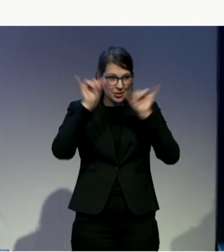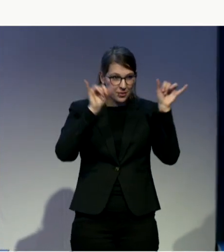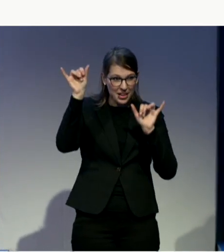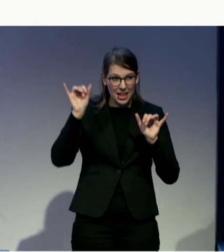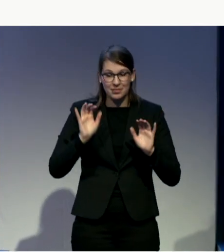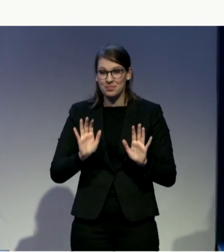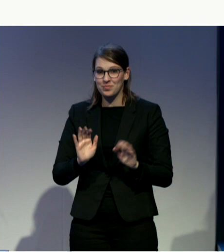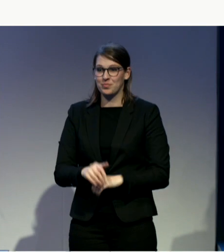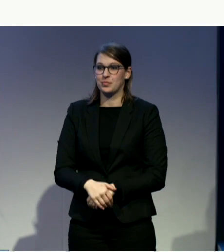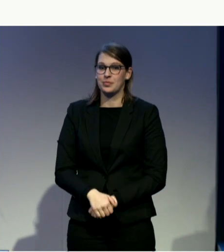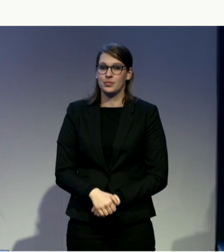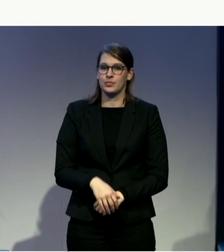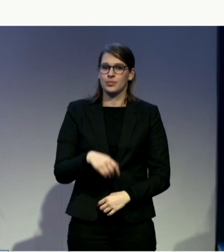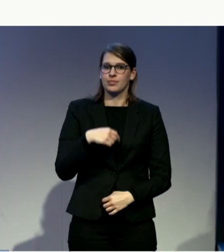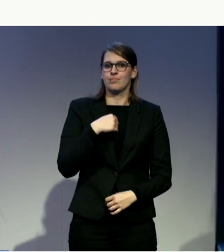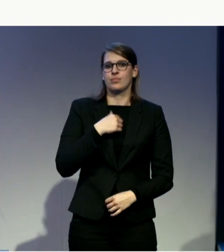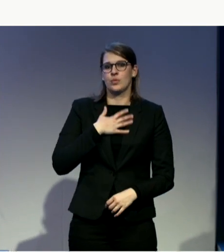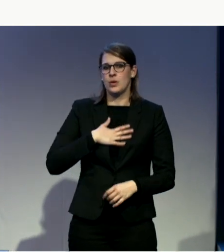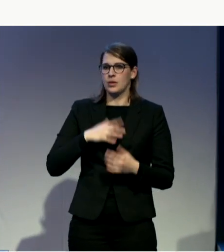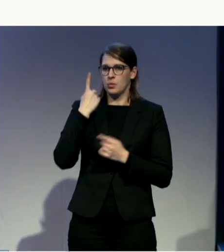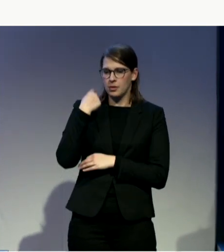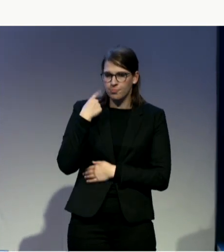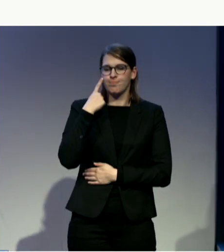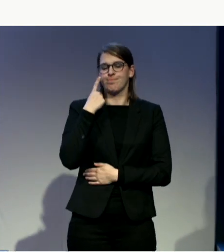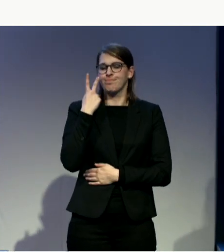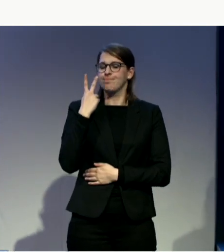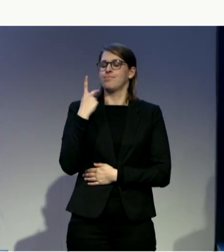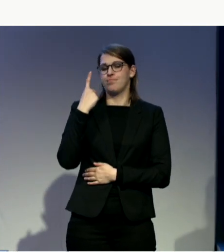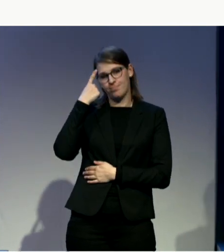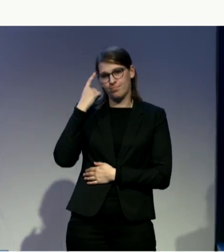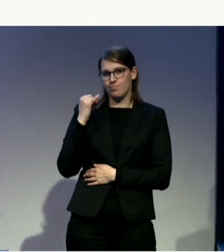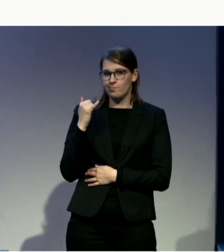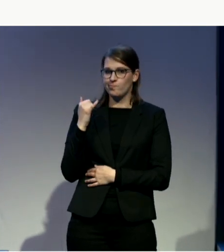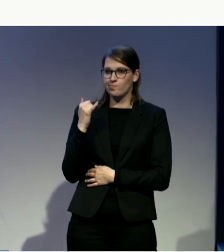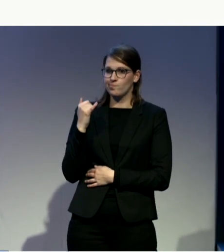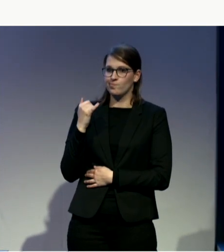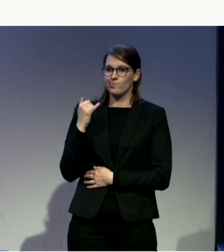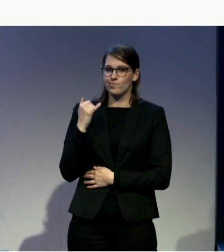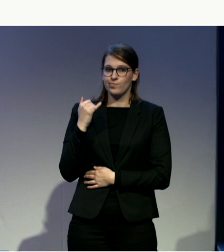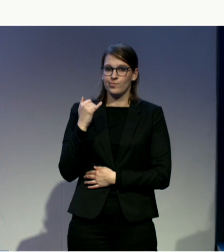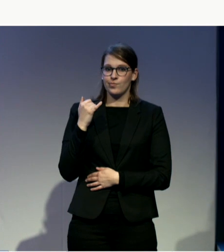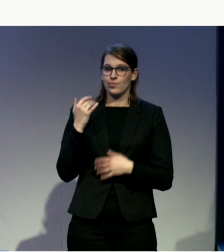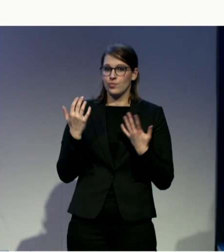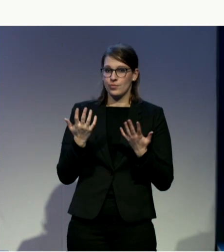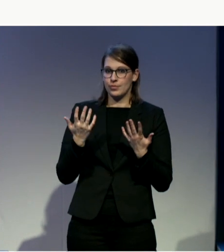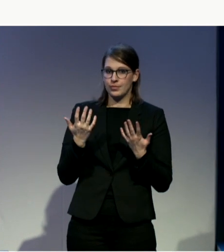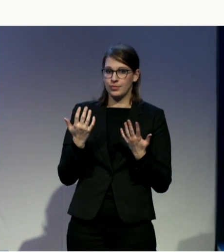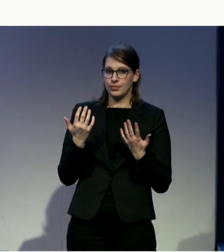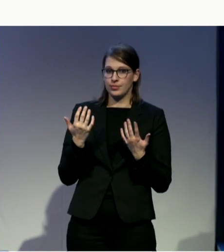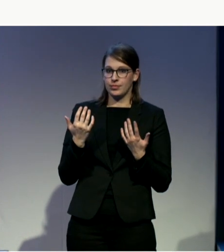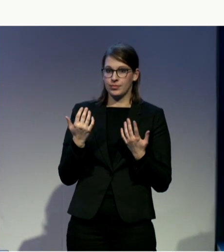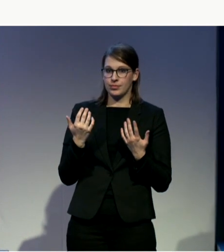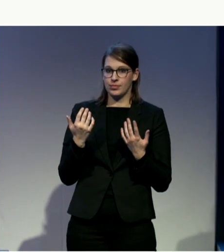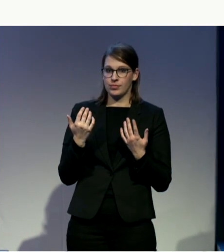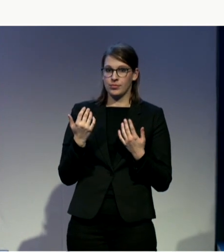of the films that we've seen is they're good. And on a really base level, we start from a